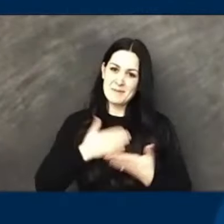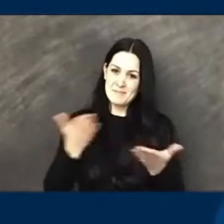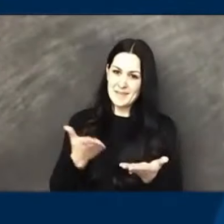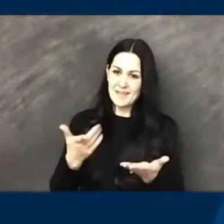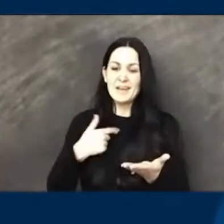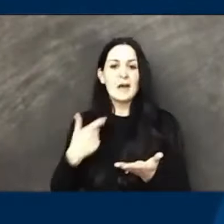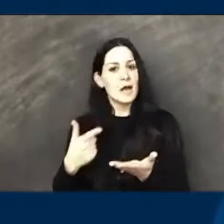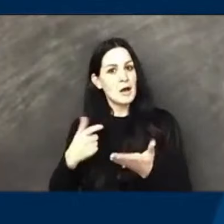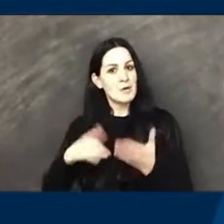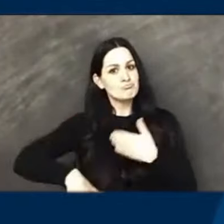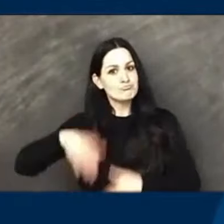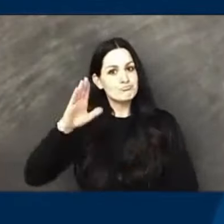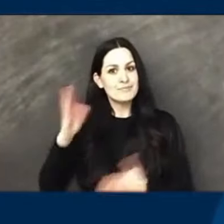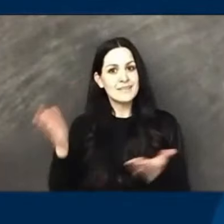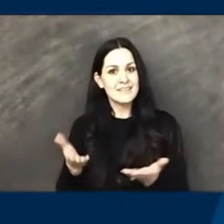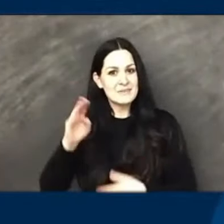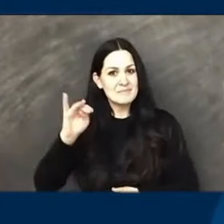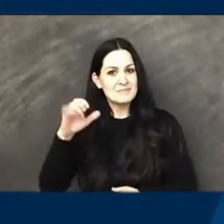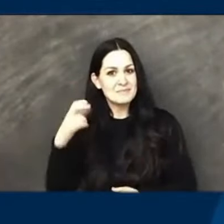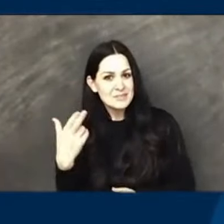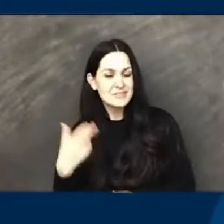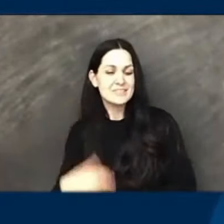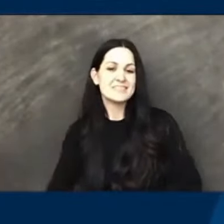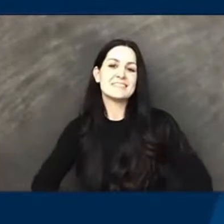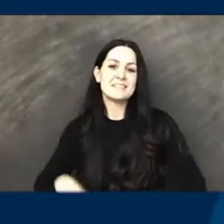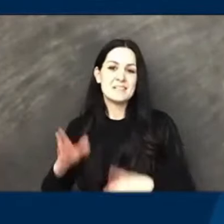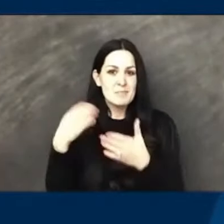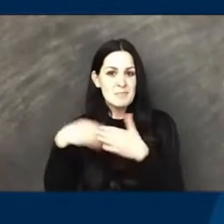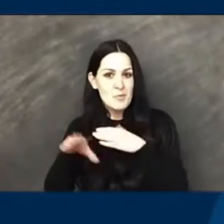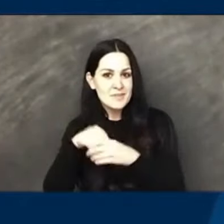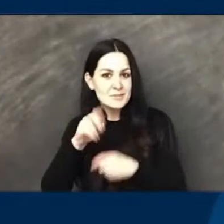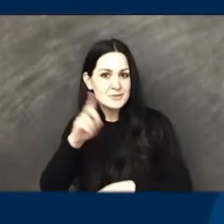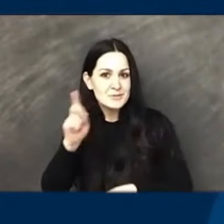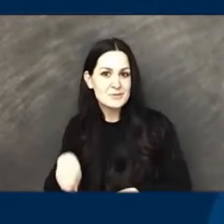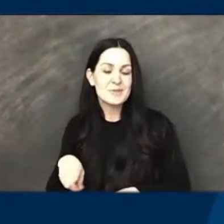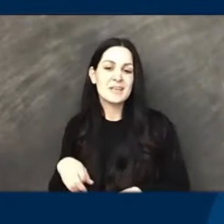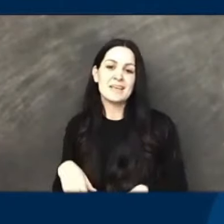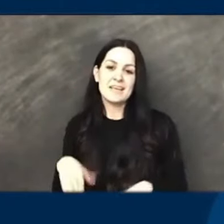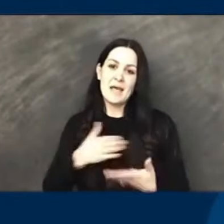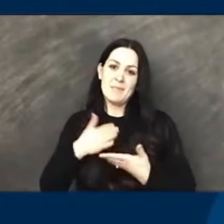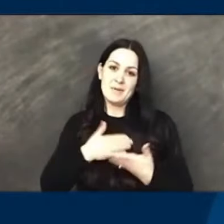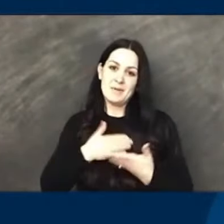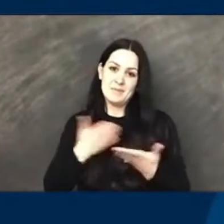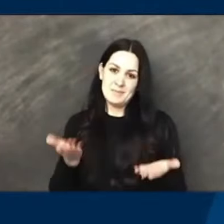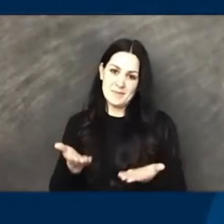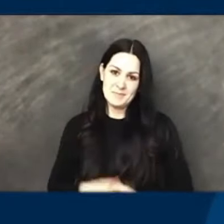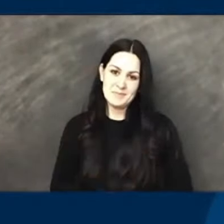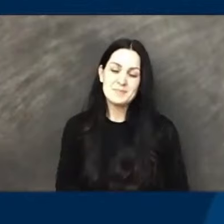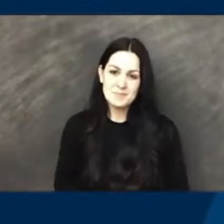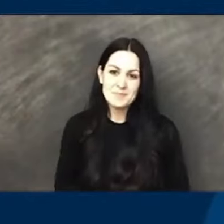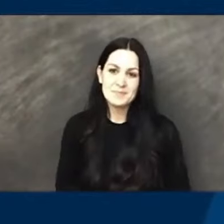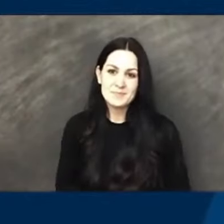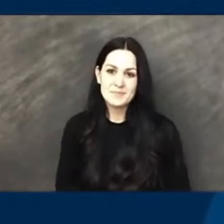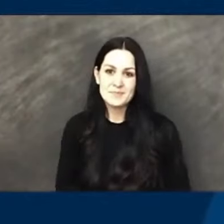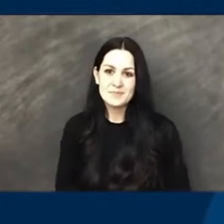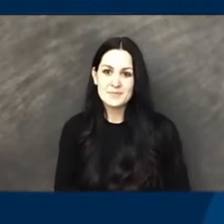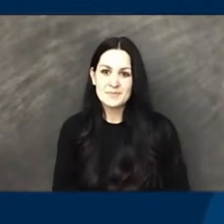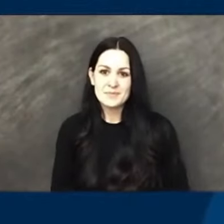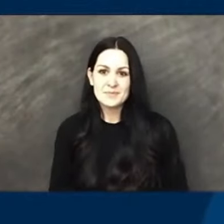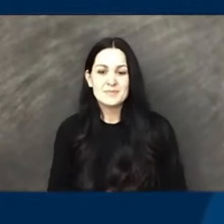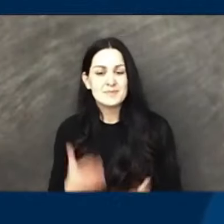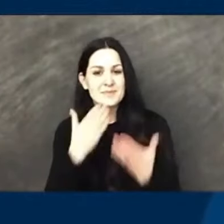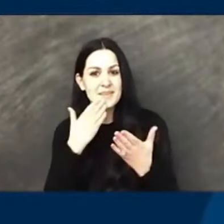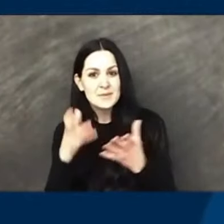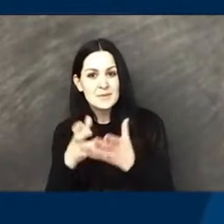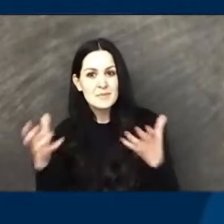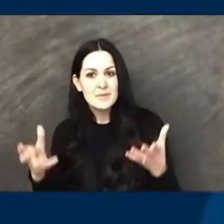Michigander native, grew up here, was born in Detroit, and I'm happy to be here. Thank you so much. And